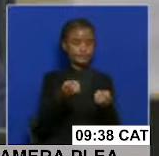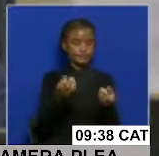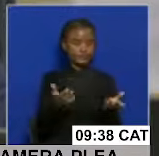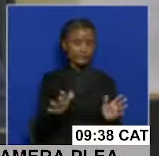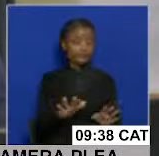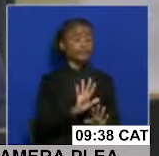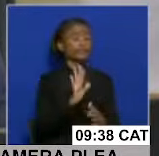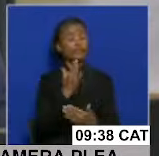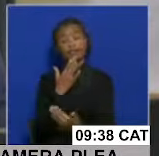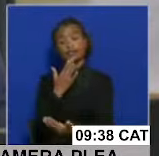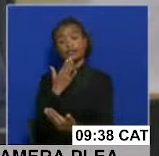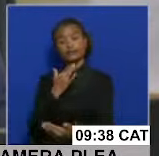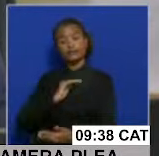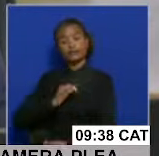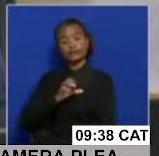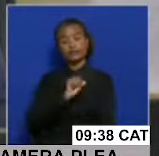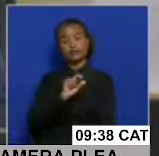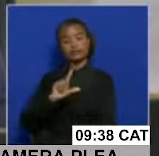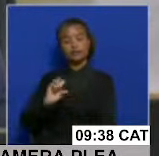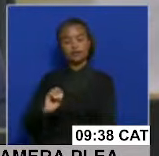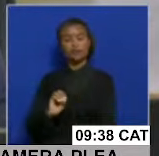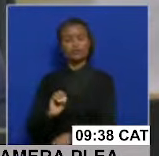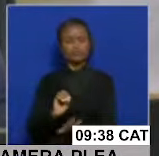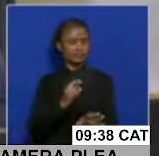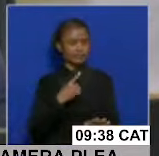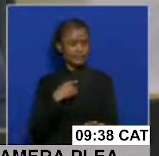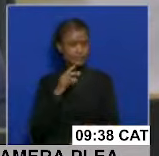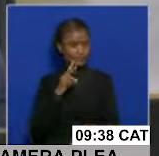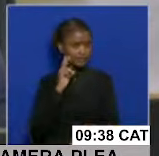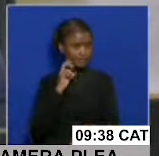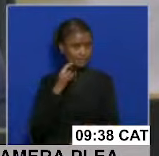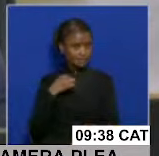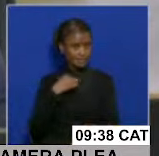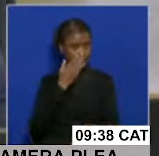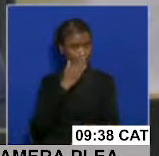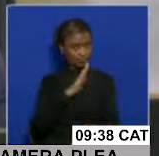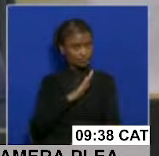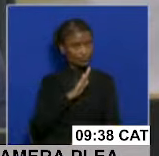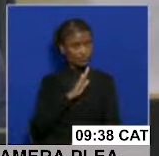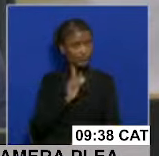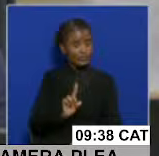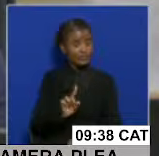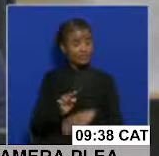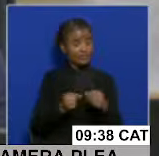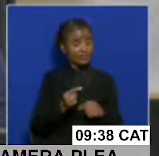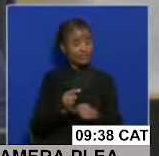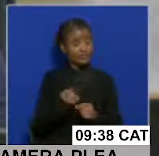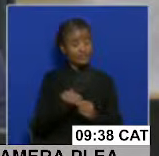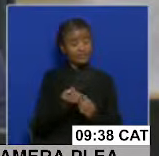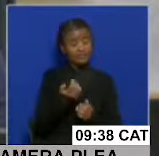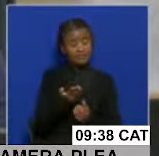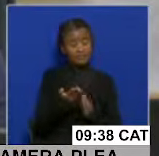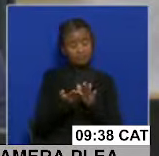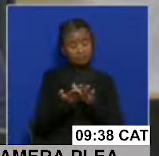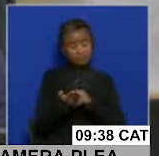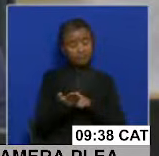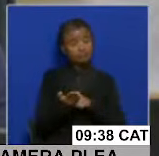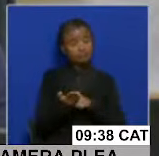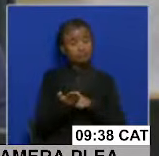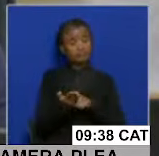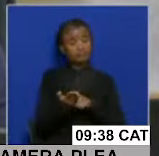You heard what my attitude is in terms of the content or quality of the application,